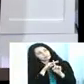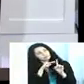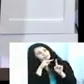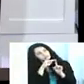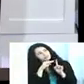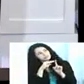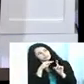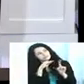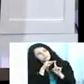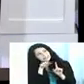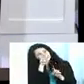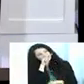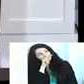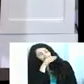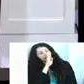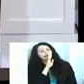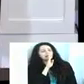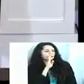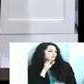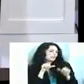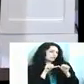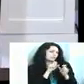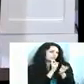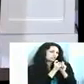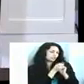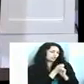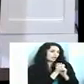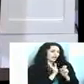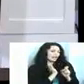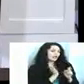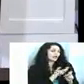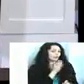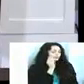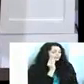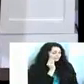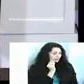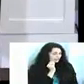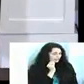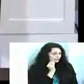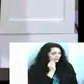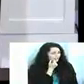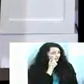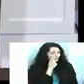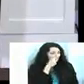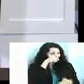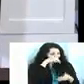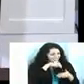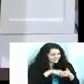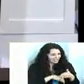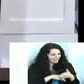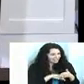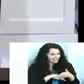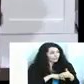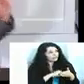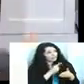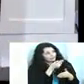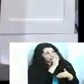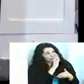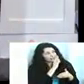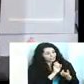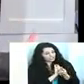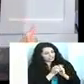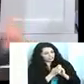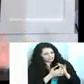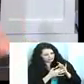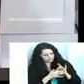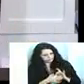Through our experiences, the understanding and depth of God continues to change within us. Who we were